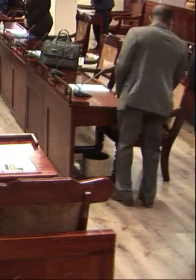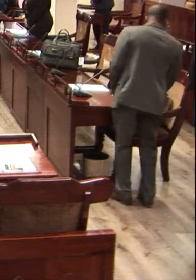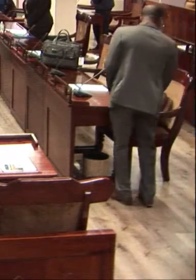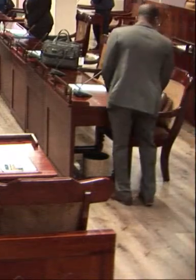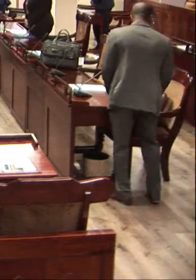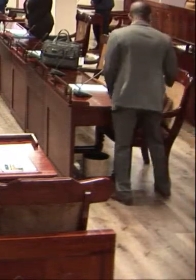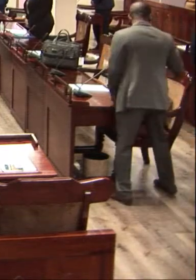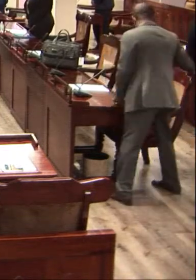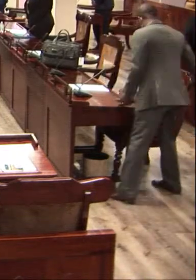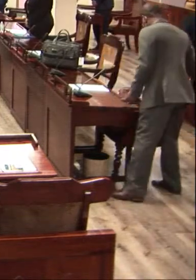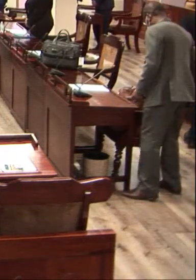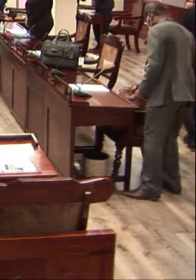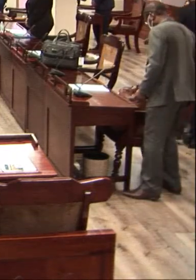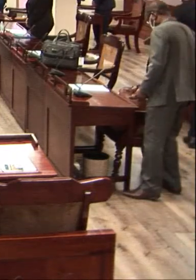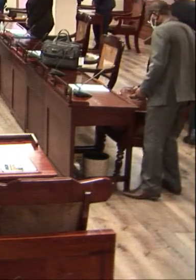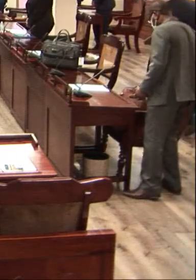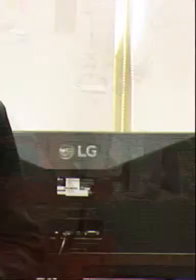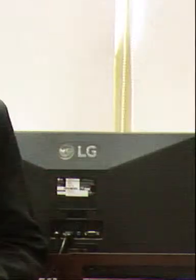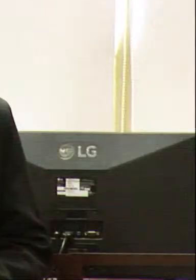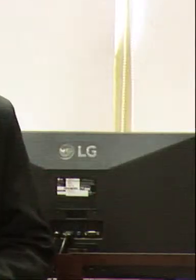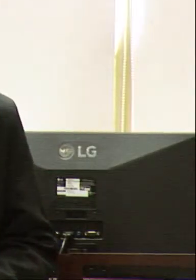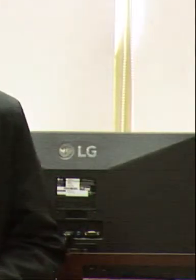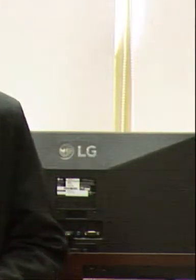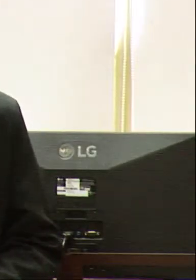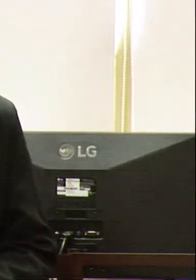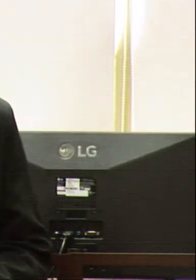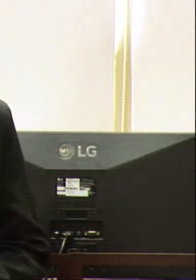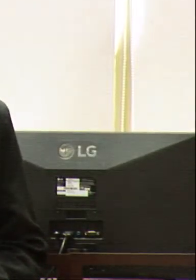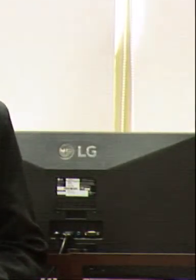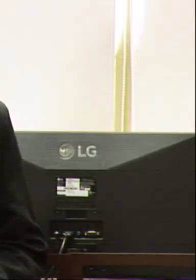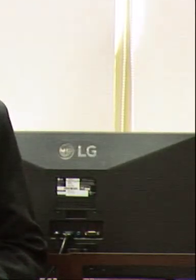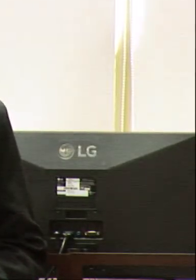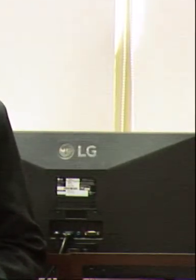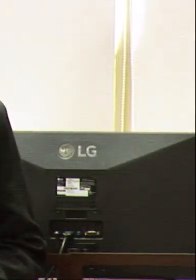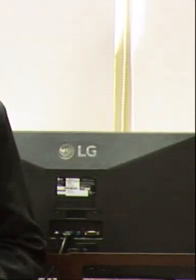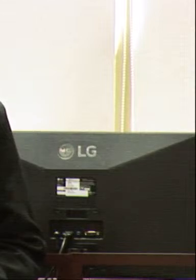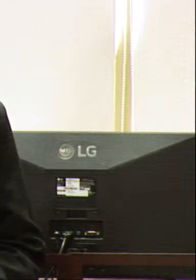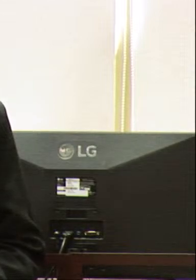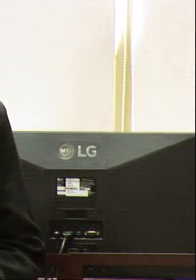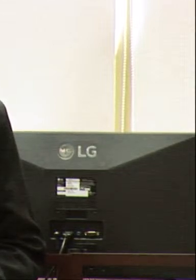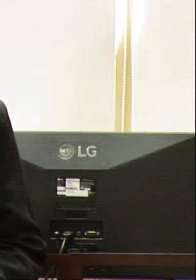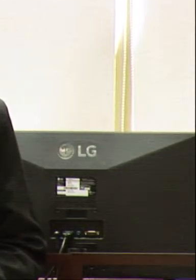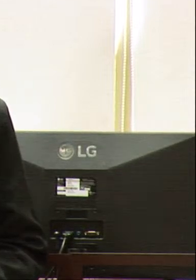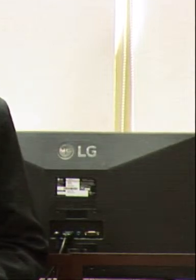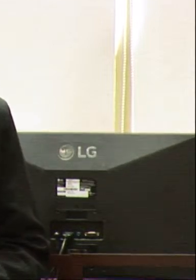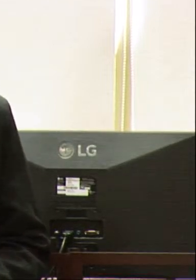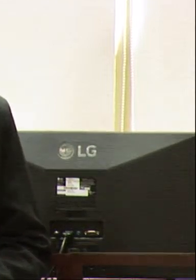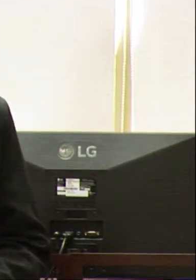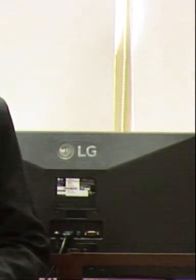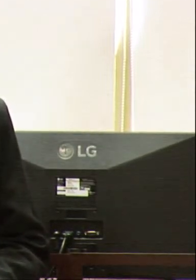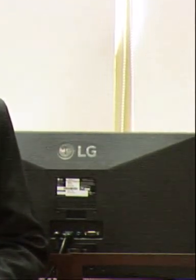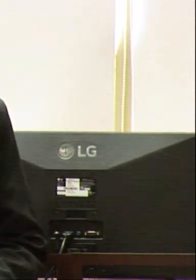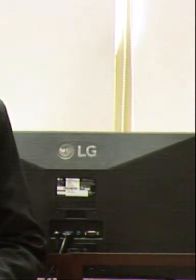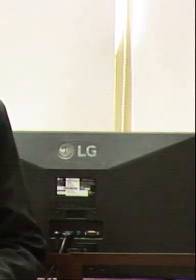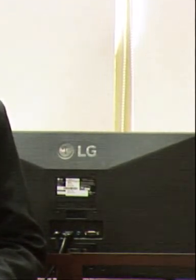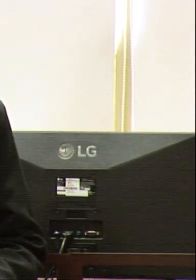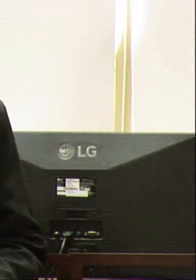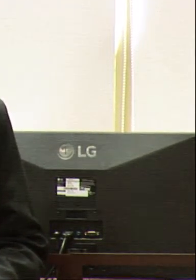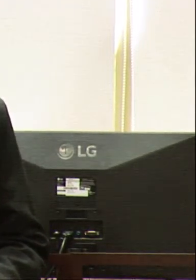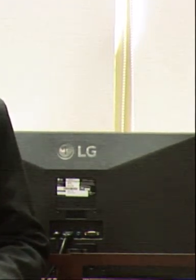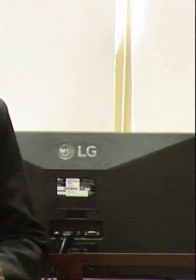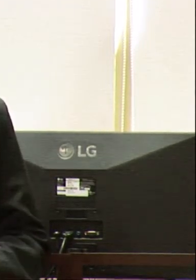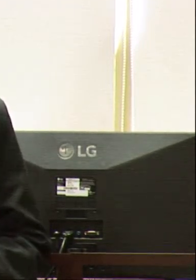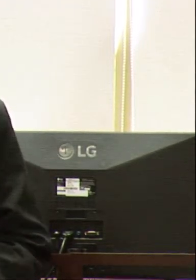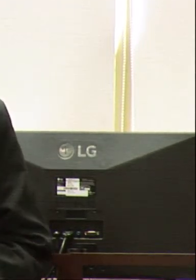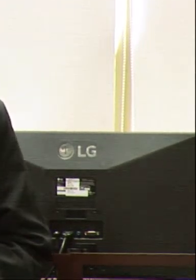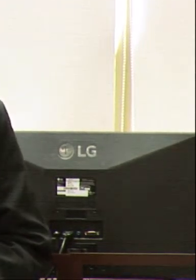Let us pray. I will lift up mine eyes unto the hills, from whence cometh my help. My help cometh from the Lord, who